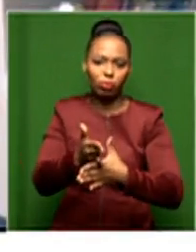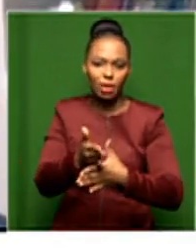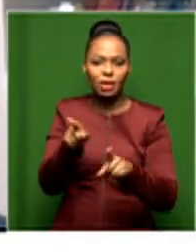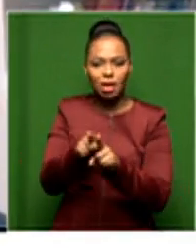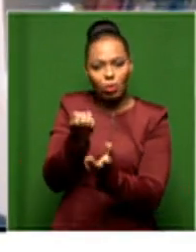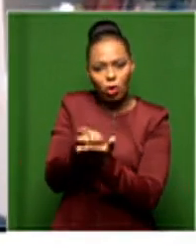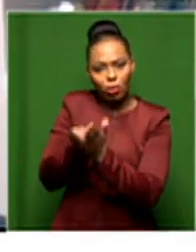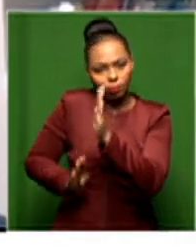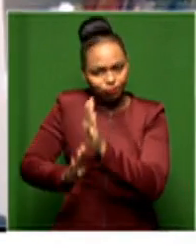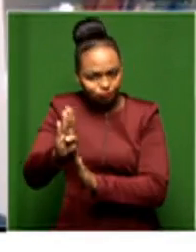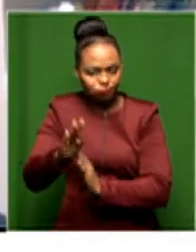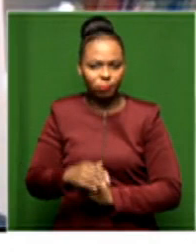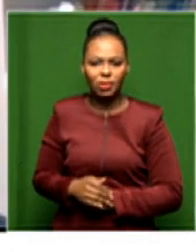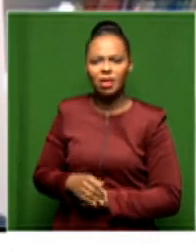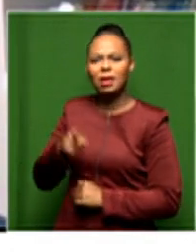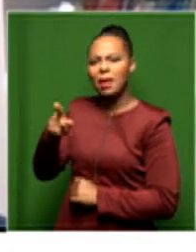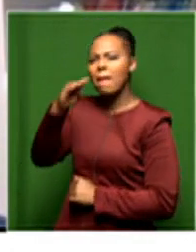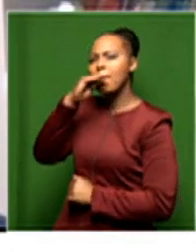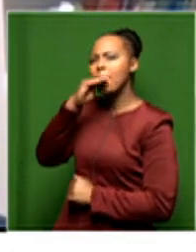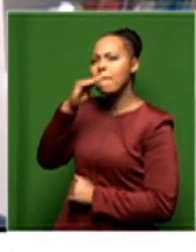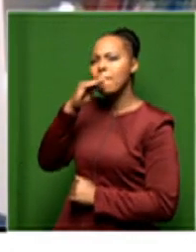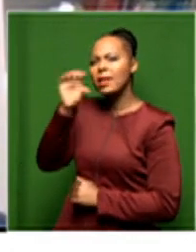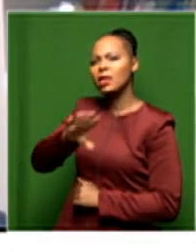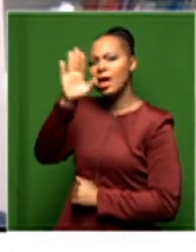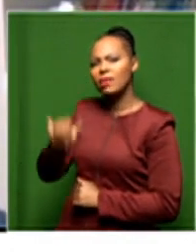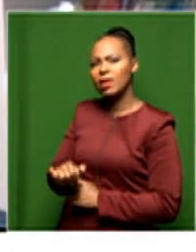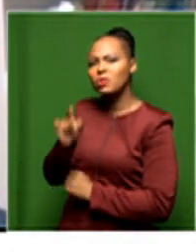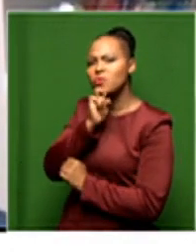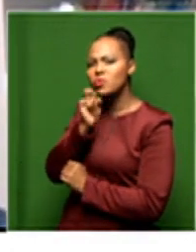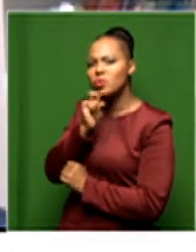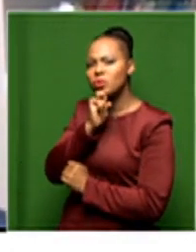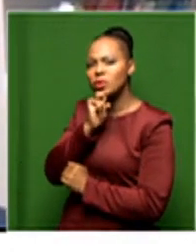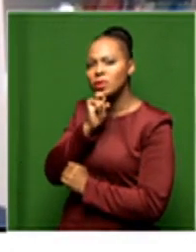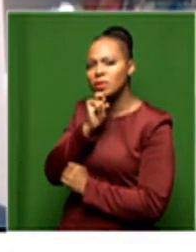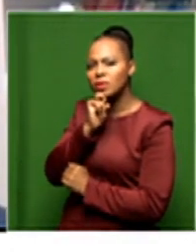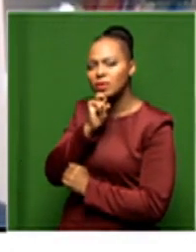this point how much plastic South Africans use? Well,